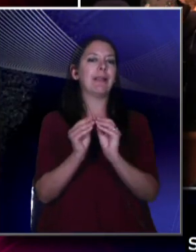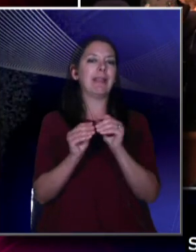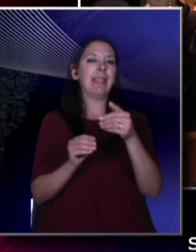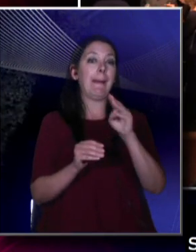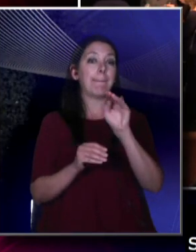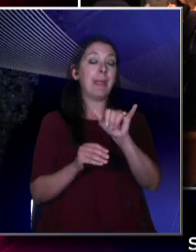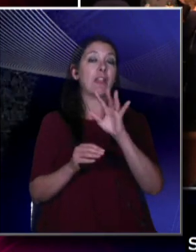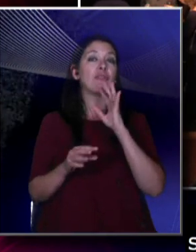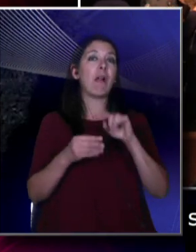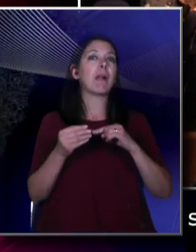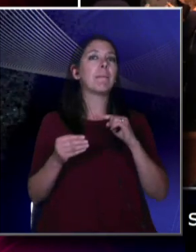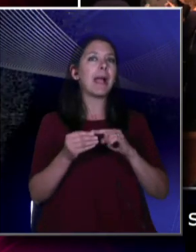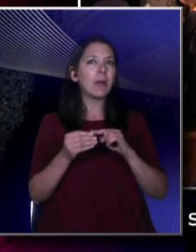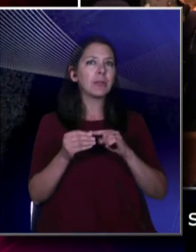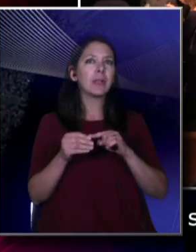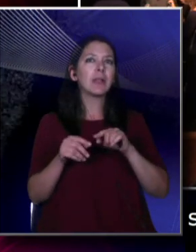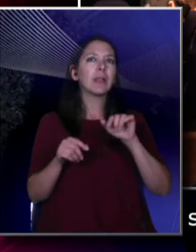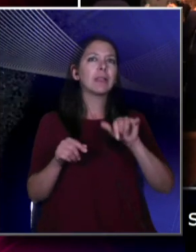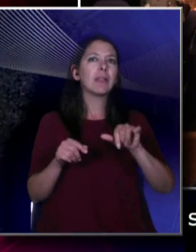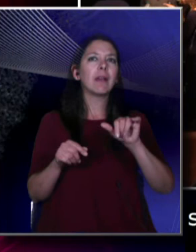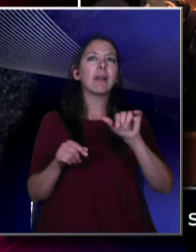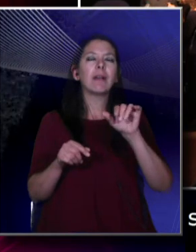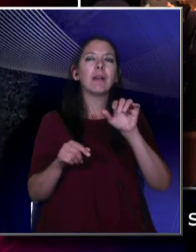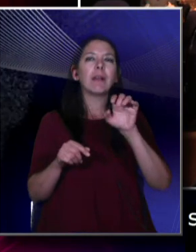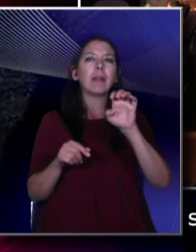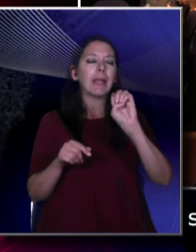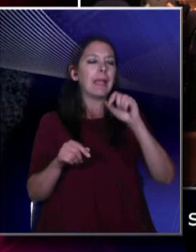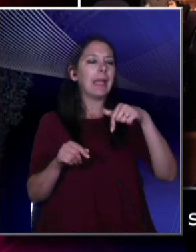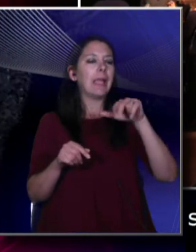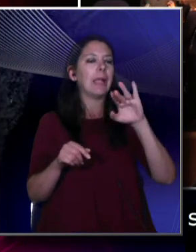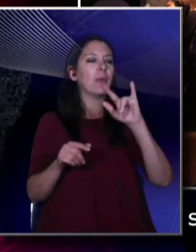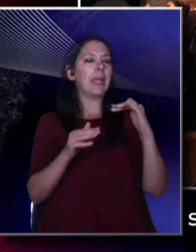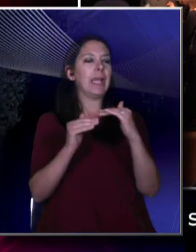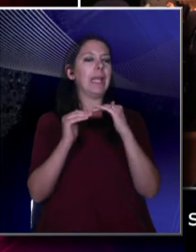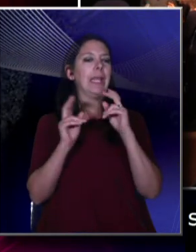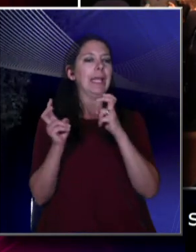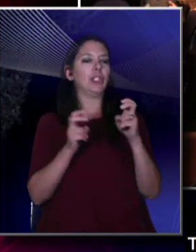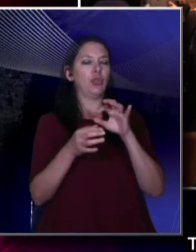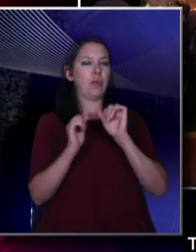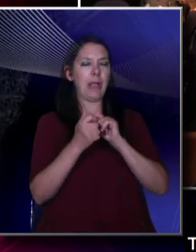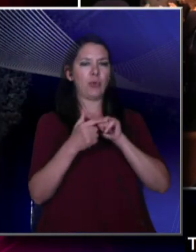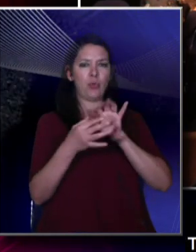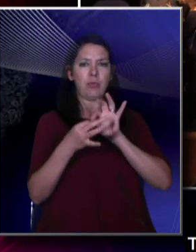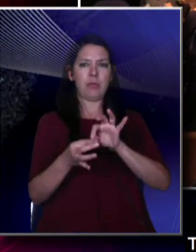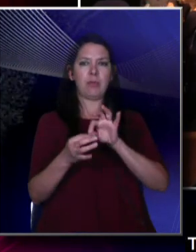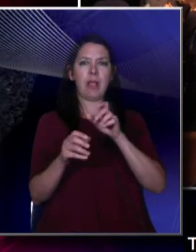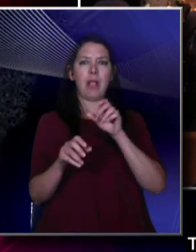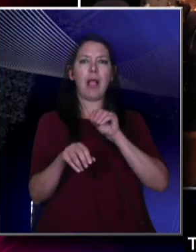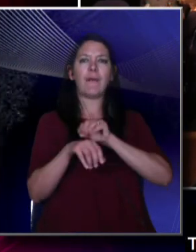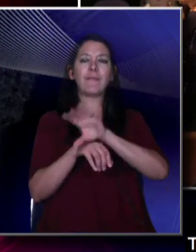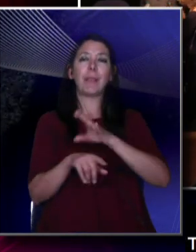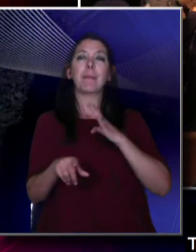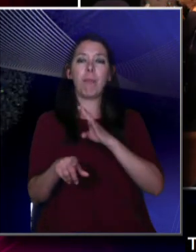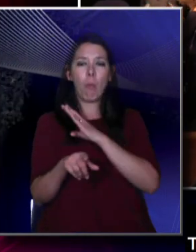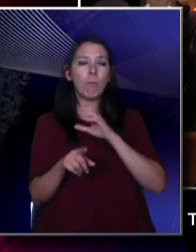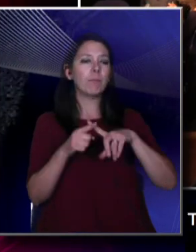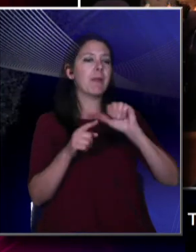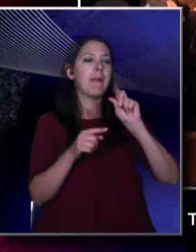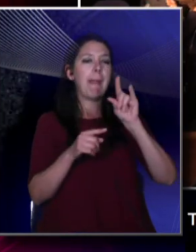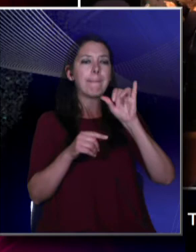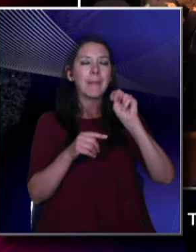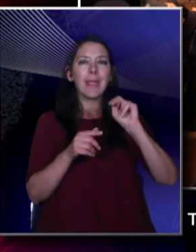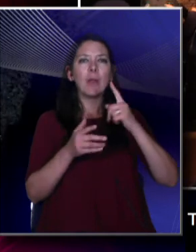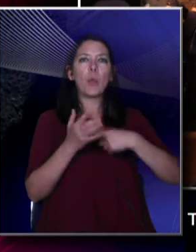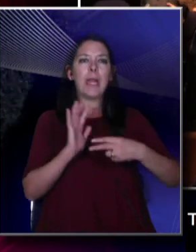the equity issue, what that means to the board, what that means to the administration, and what that means to